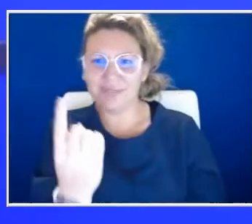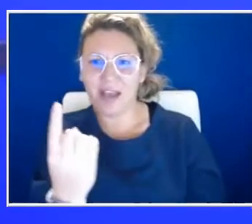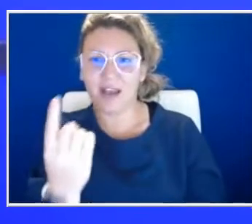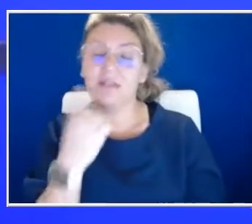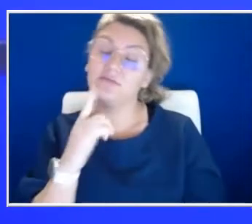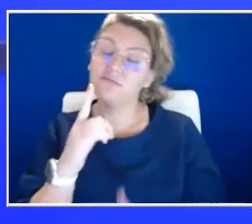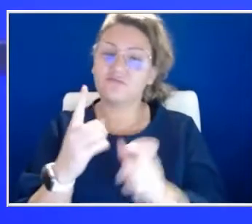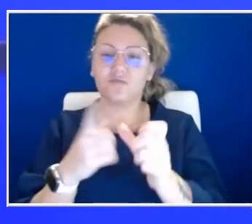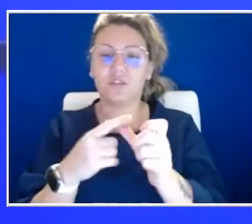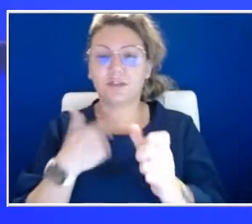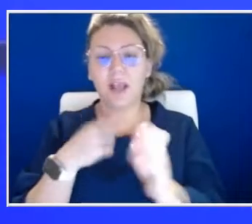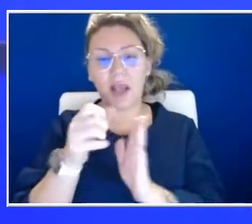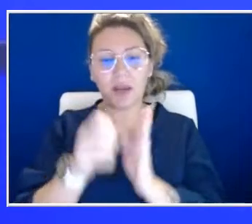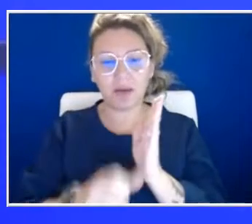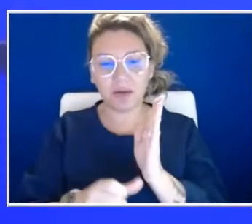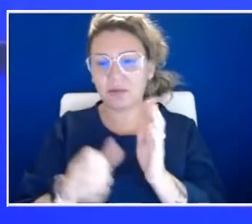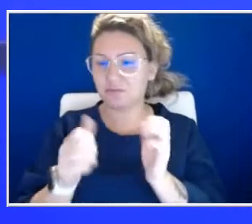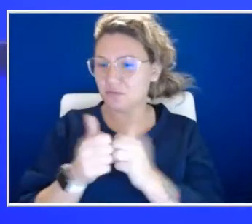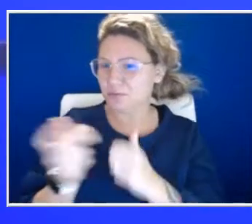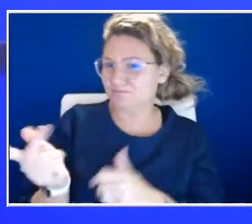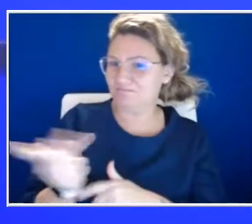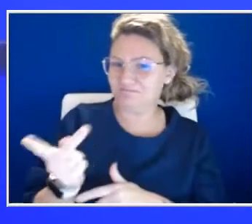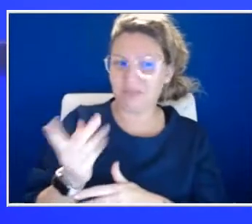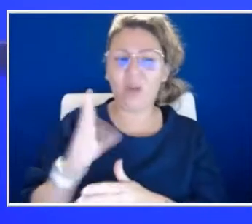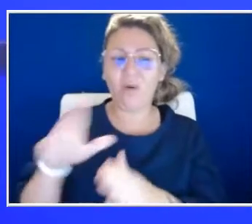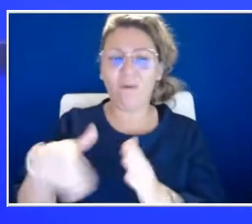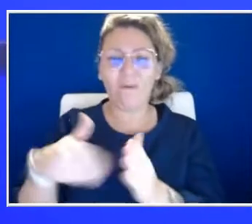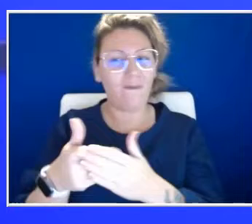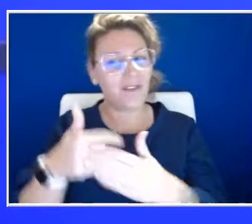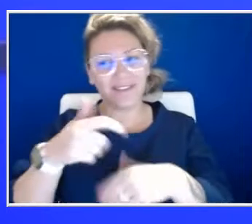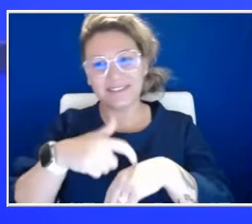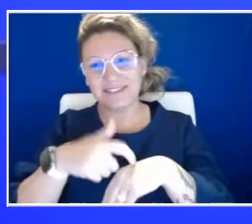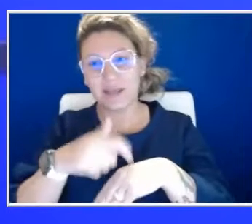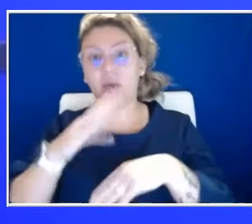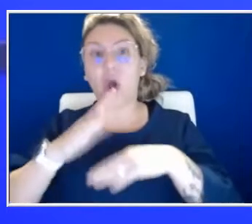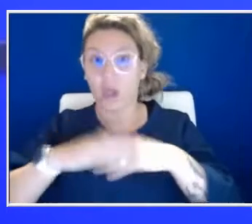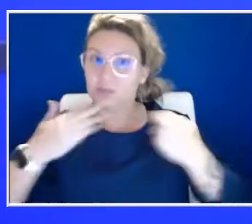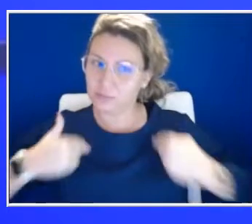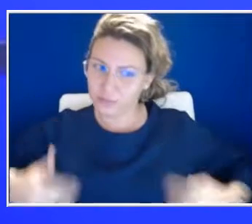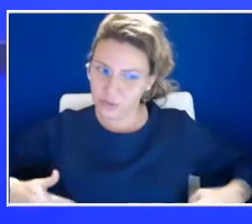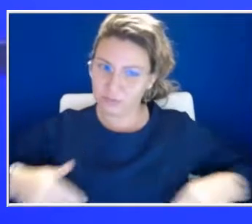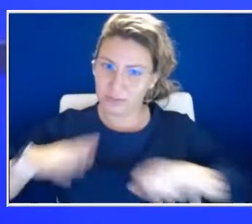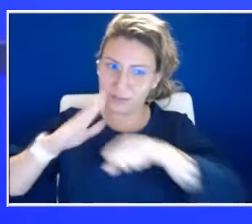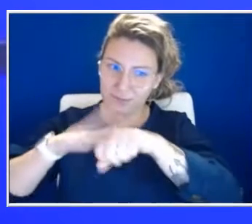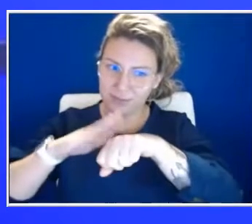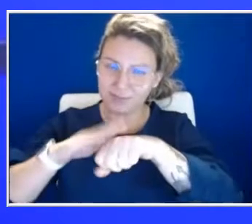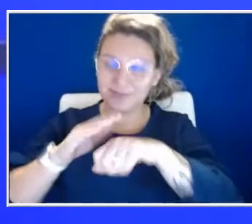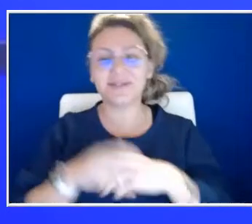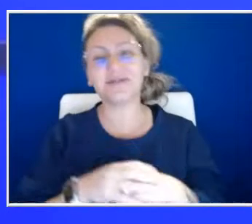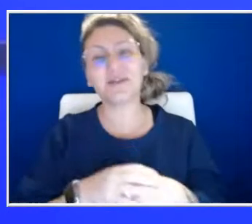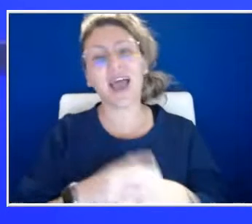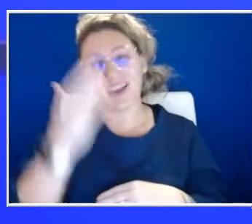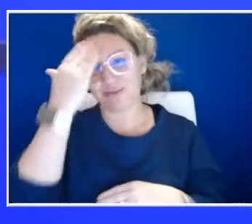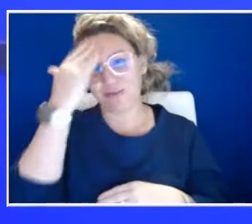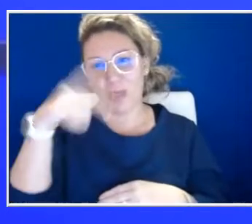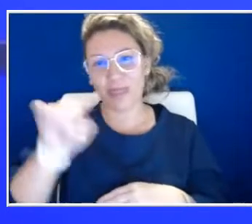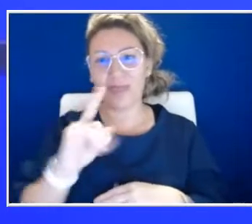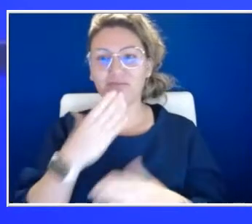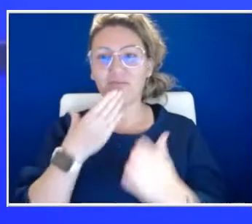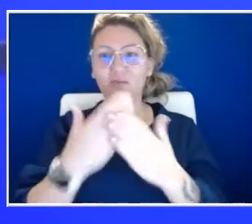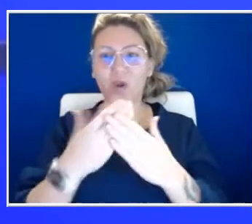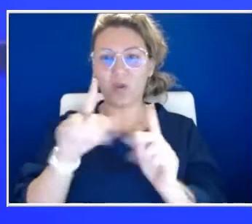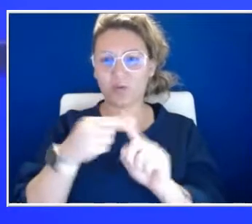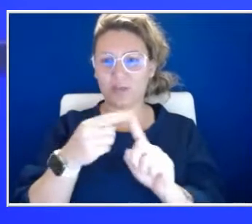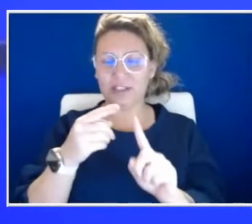with Dr. Holzberlein and Dr. May all the time on humans. And so I know them well. And when Jeff said,